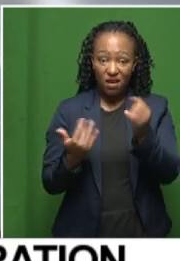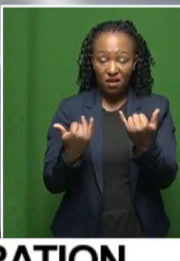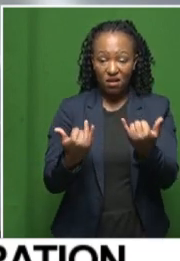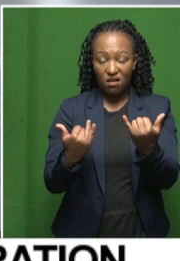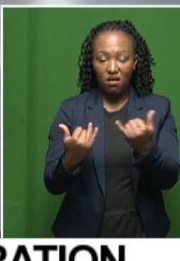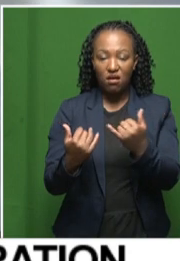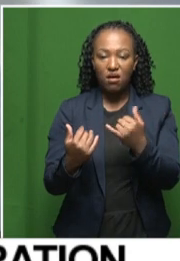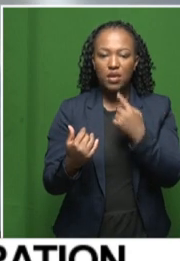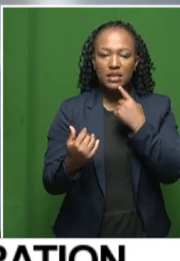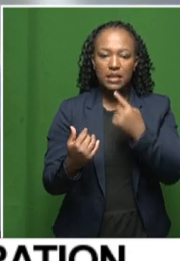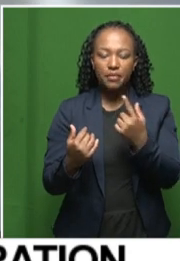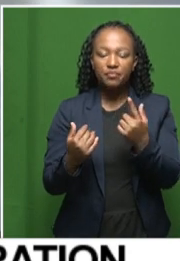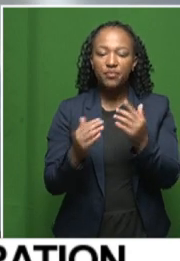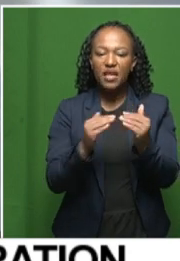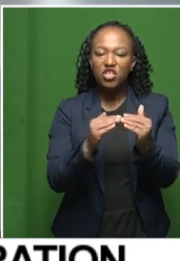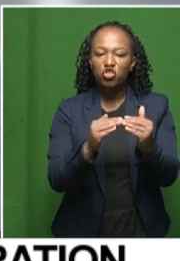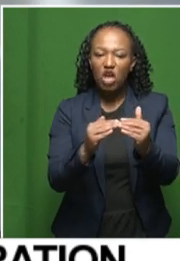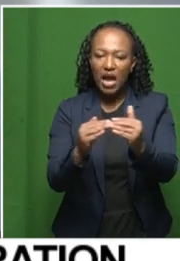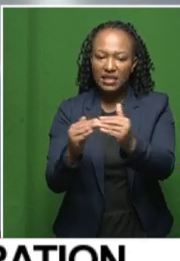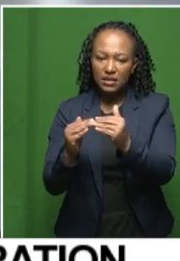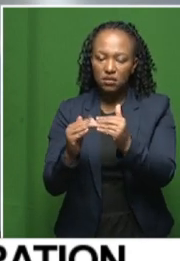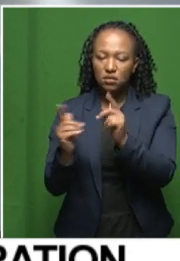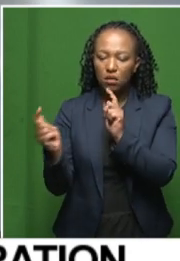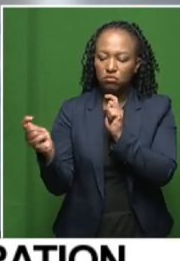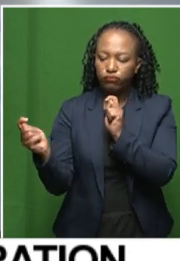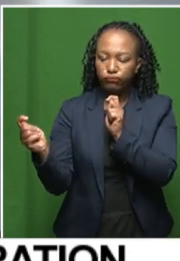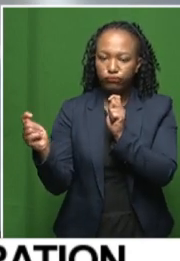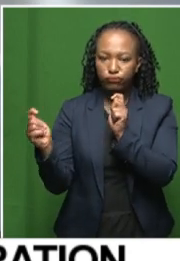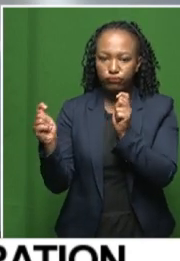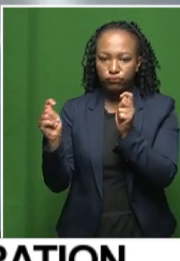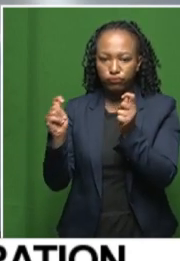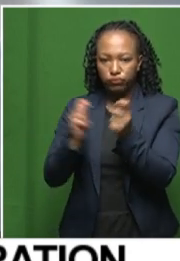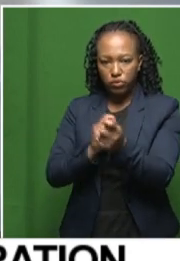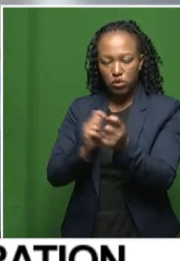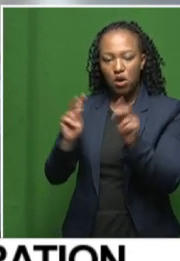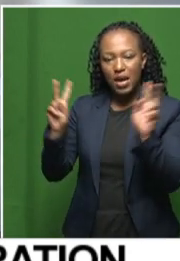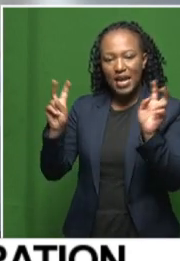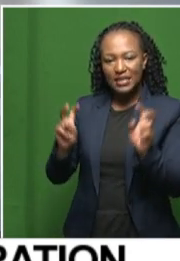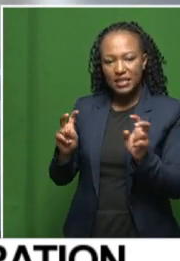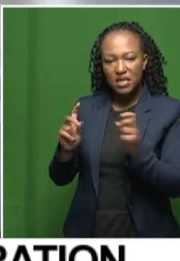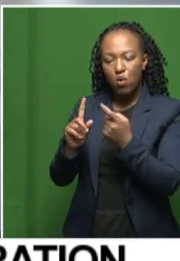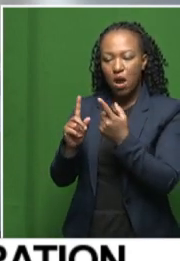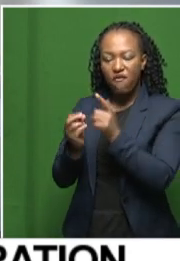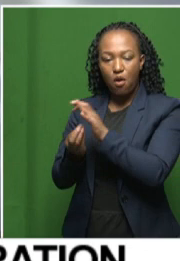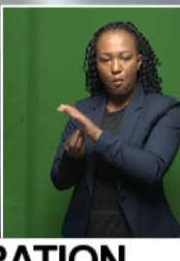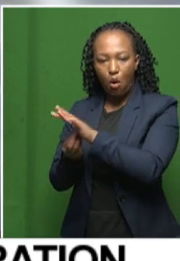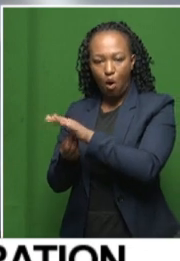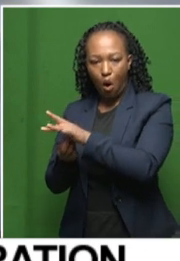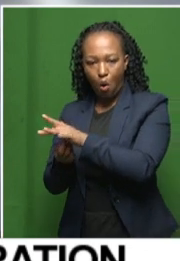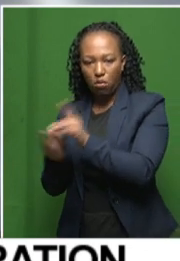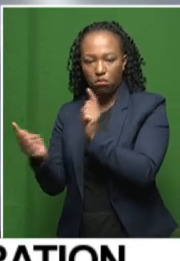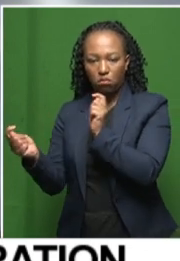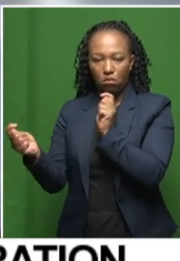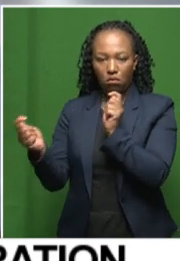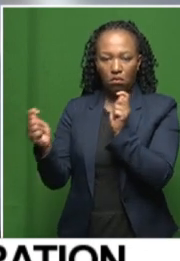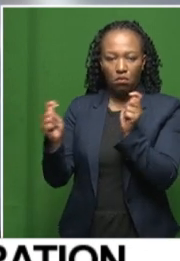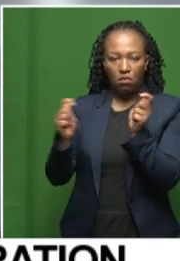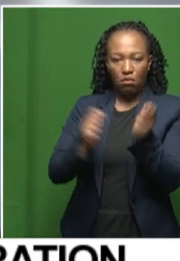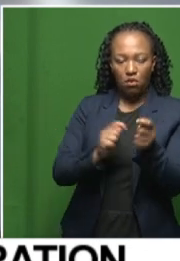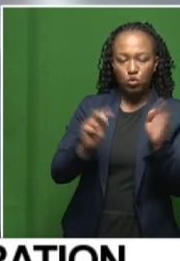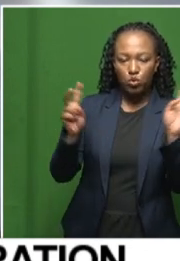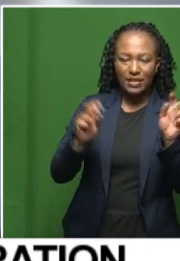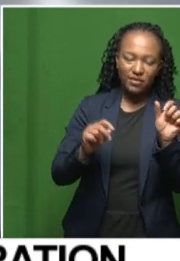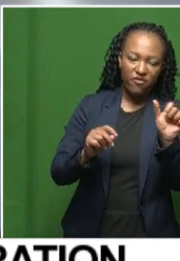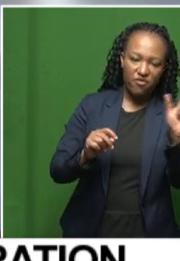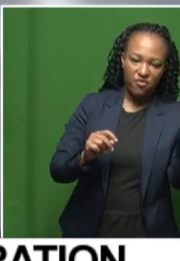is called a just energy transition, and also the question of jobs and whether moving